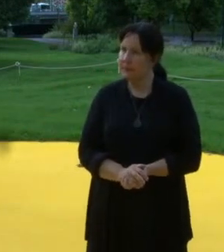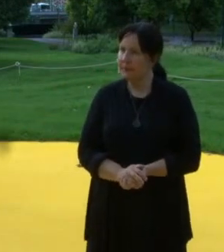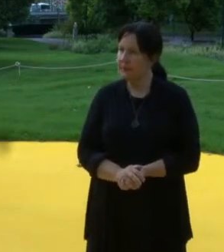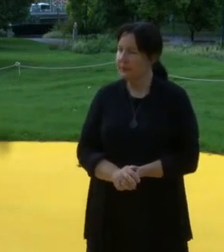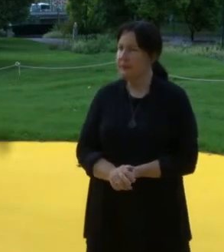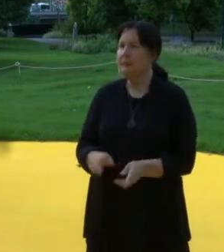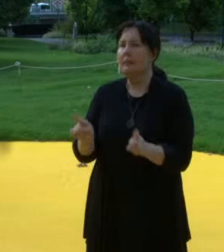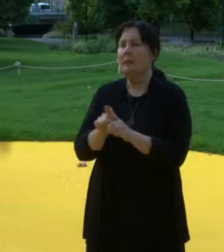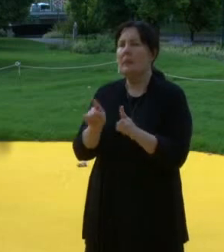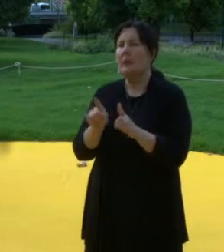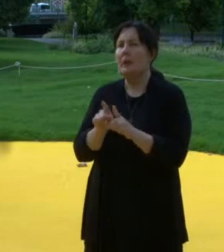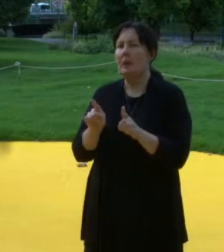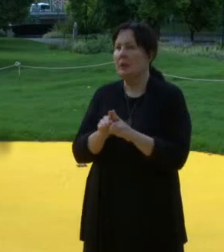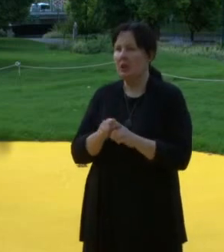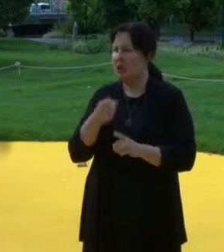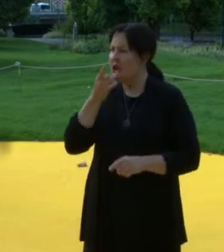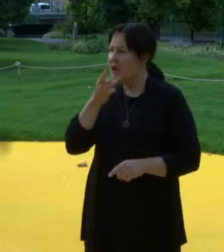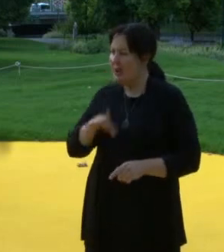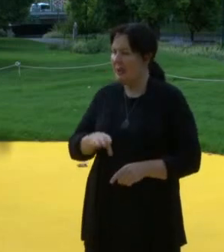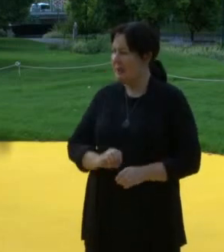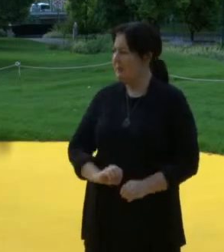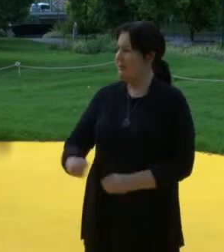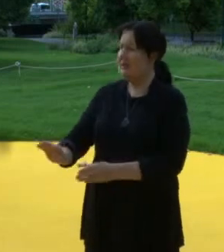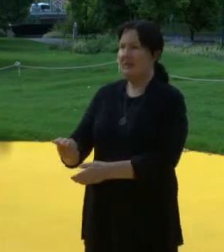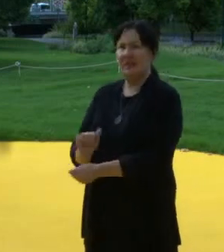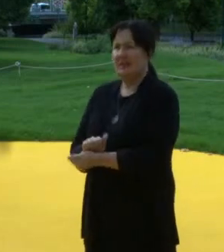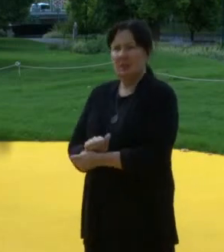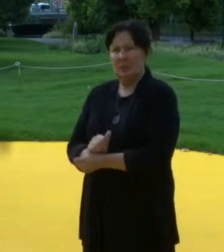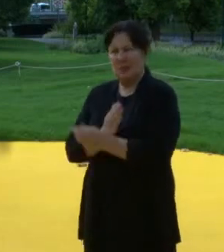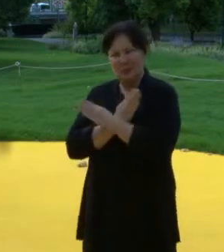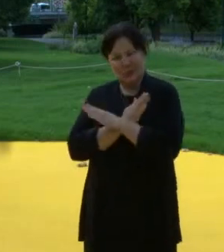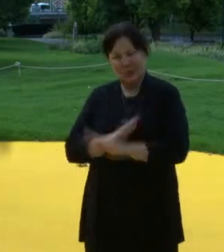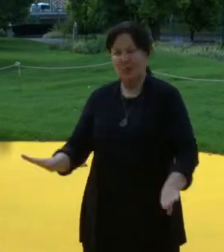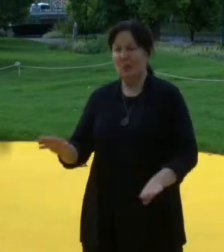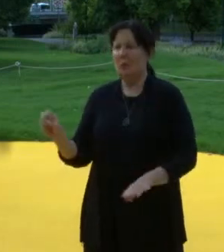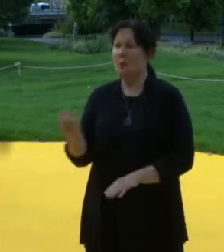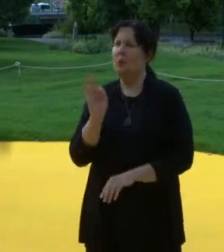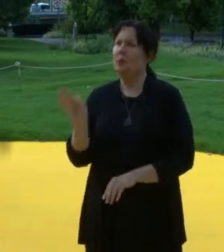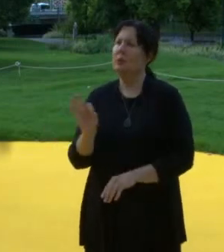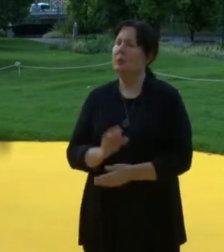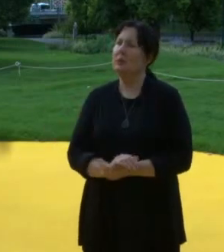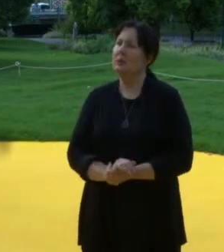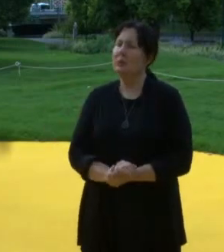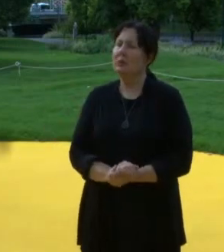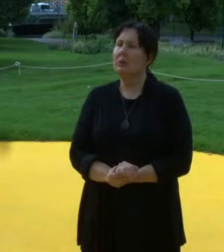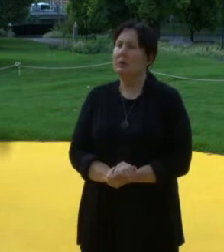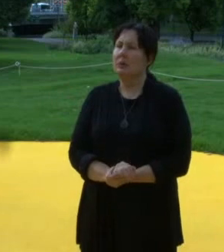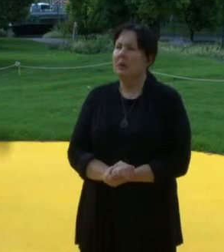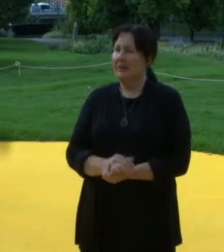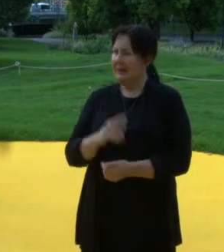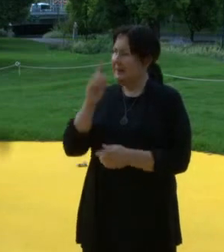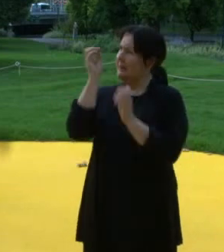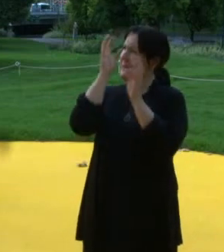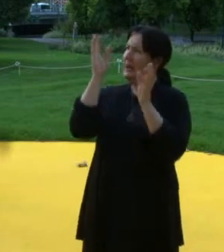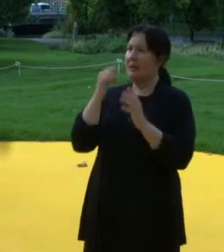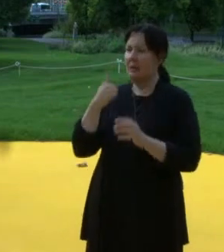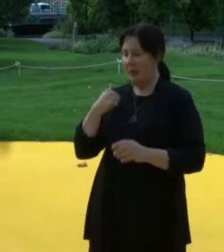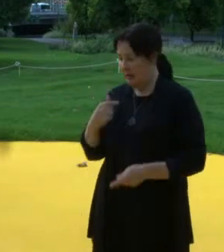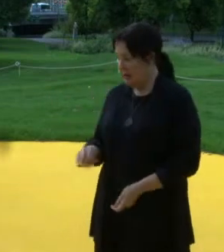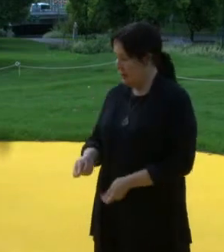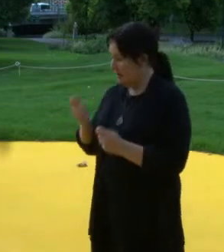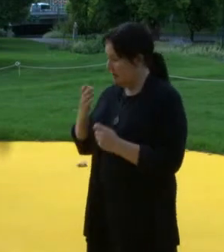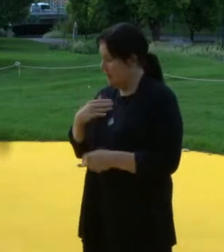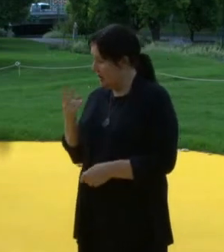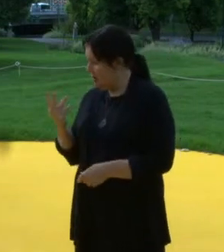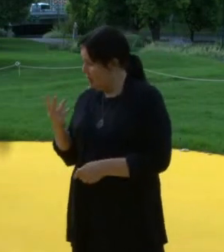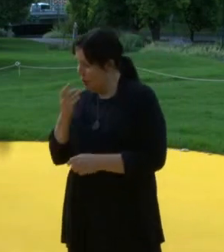And also no child should be locked up as well. So Naka's reminding me that, like, I can't imagine when my kids raising my 3 children,